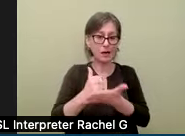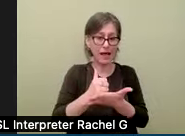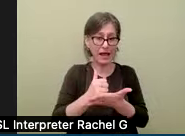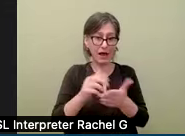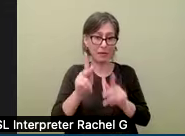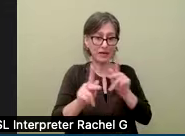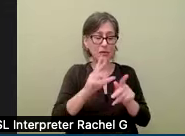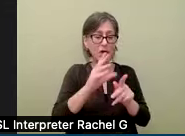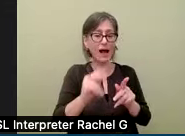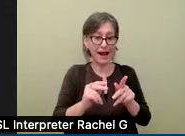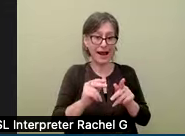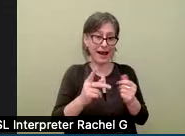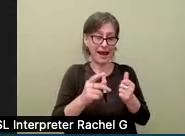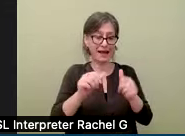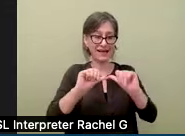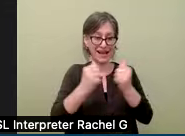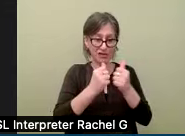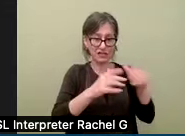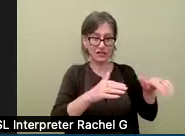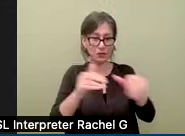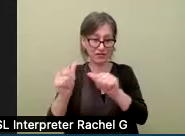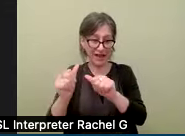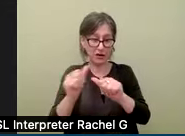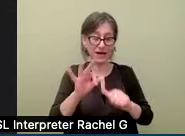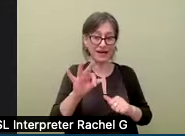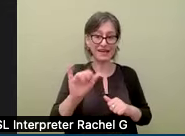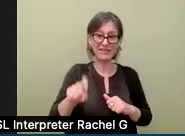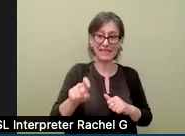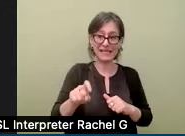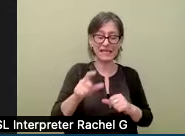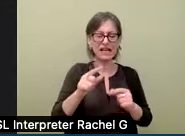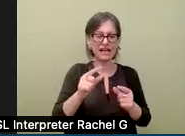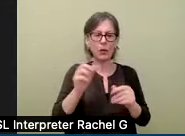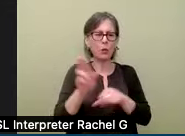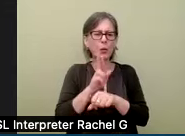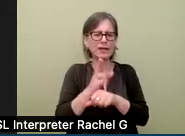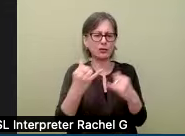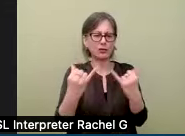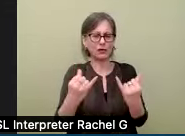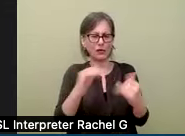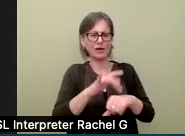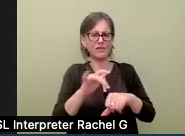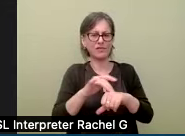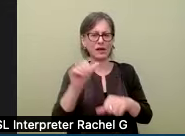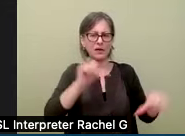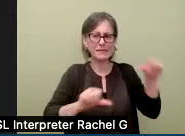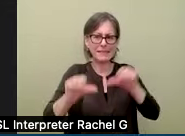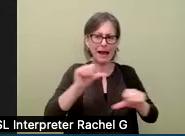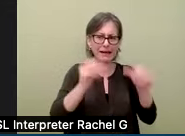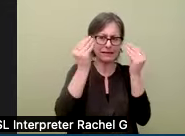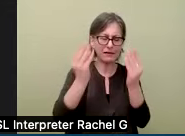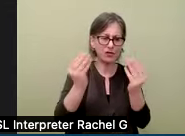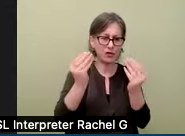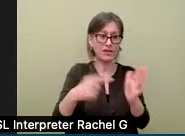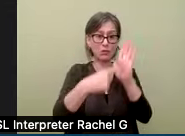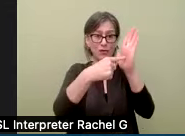in evacuation planning. Maps and data are compiled with the best currently available scientific information and